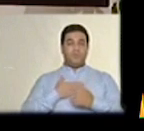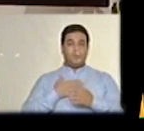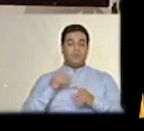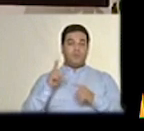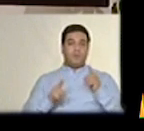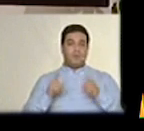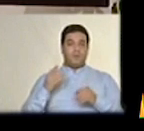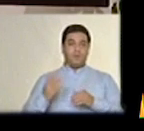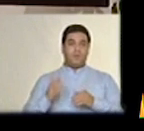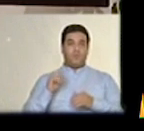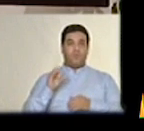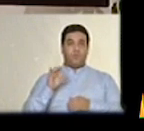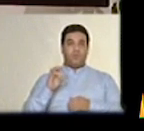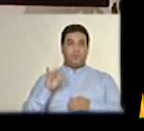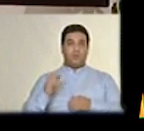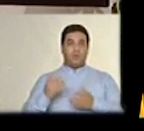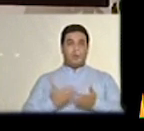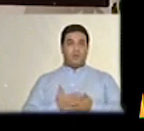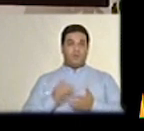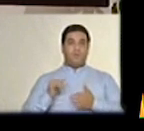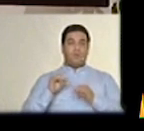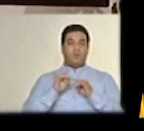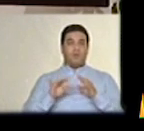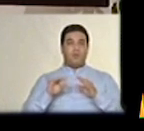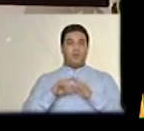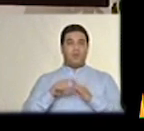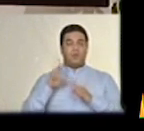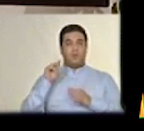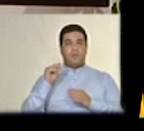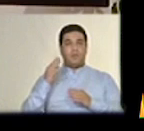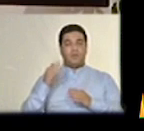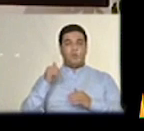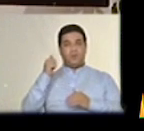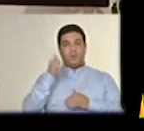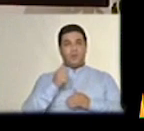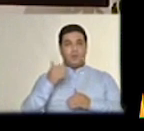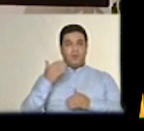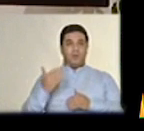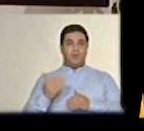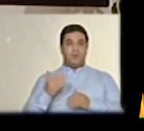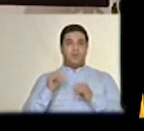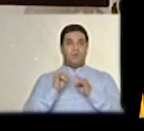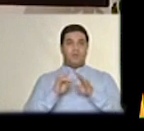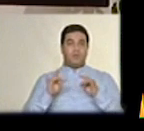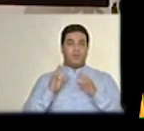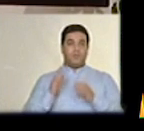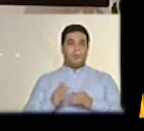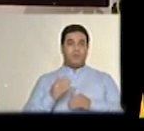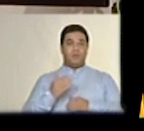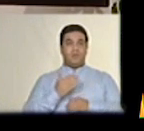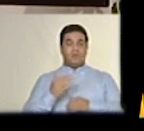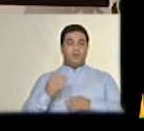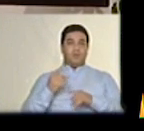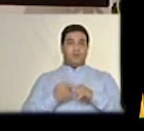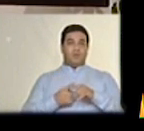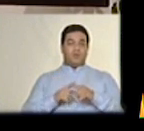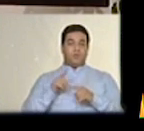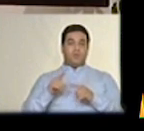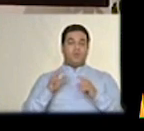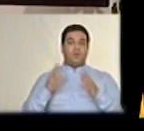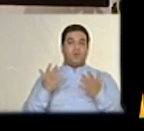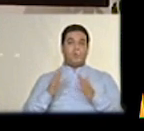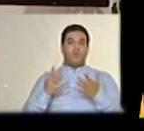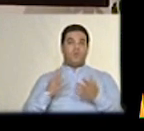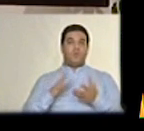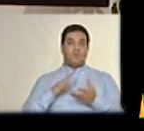ayrim Boburning hayoti va ijodiga oid sanalar, ya'ni yillarni ta'kidlayman. Siz bu yil voqeada qanday